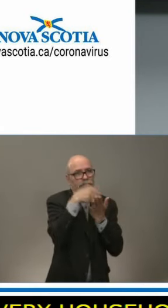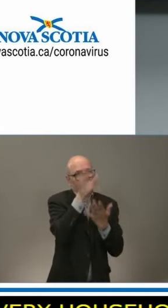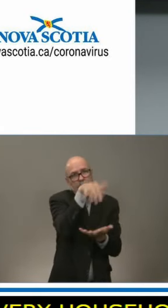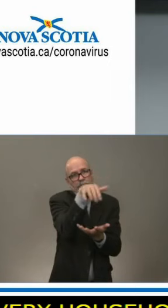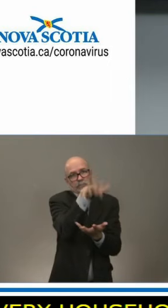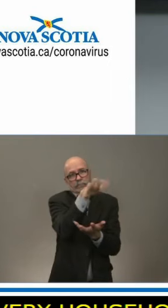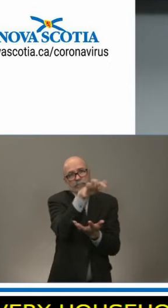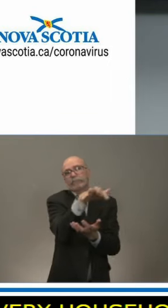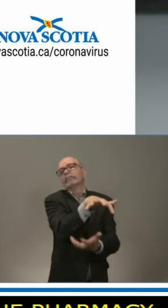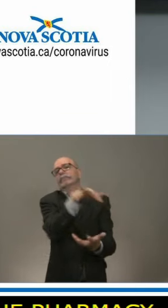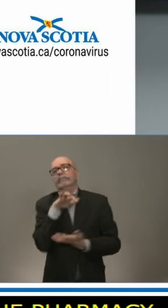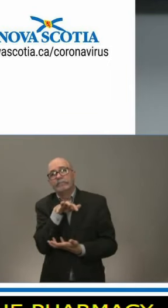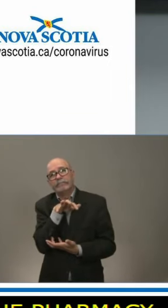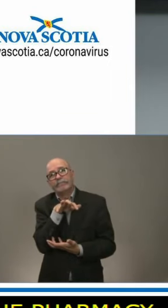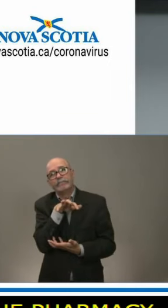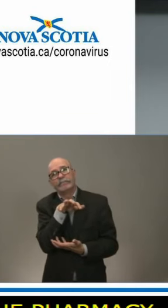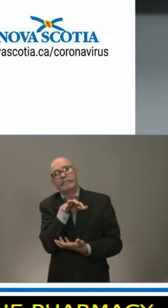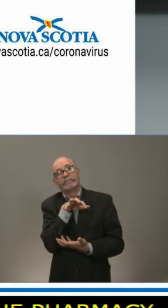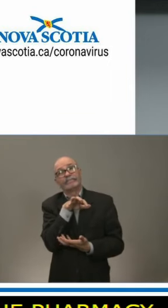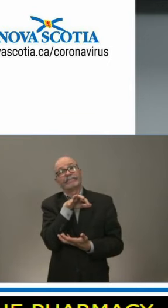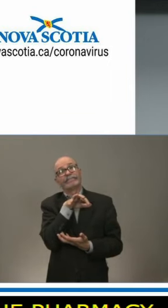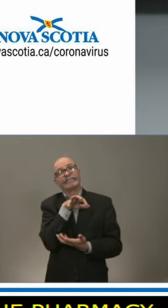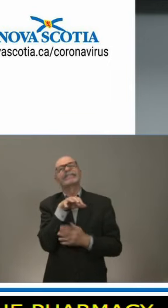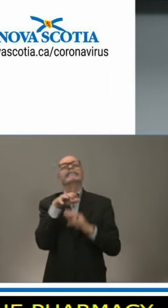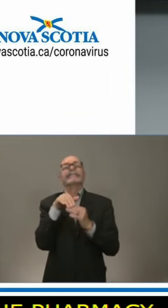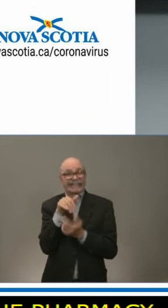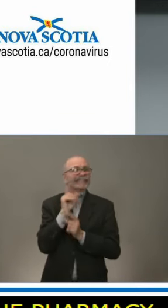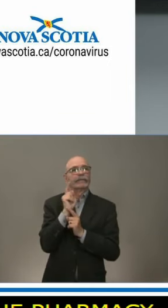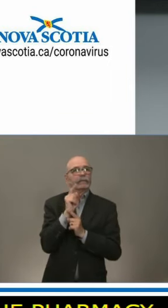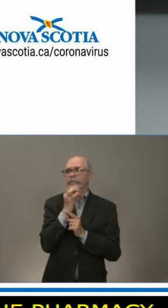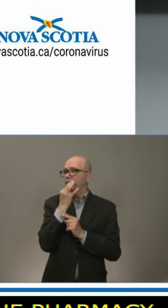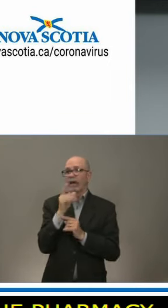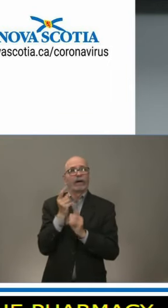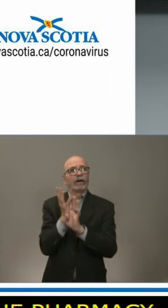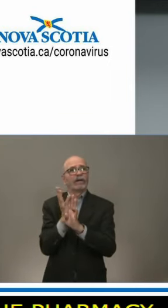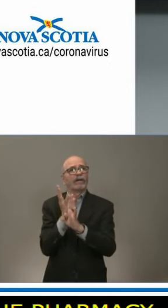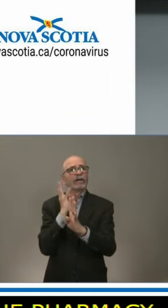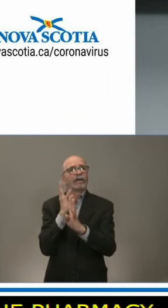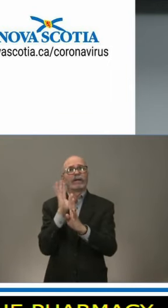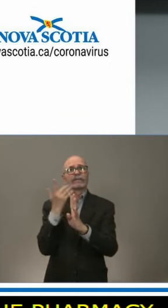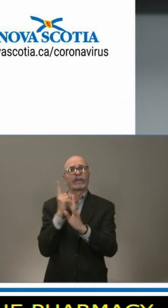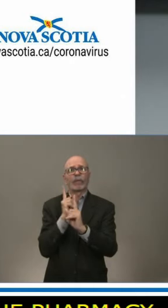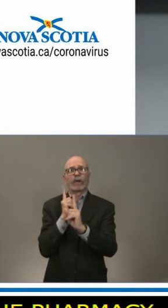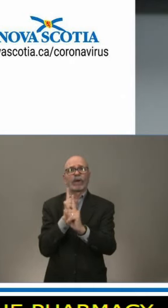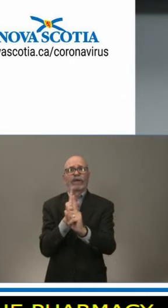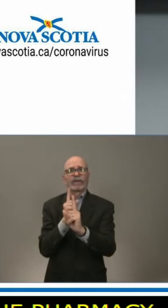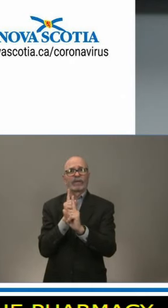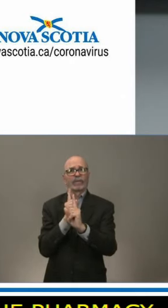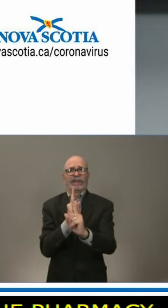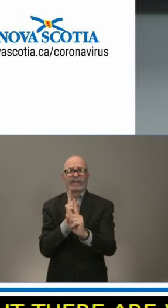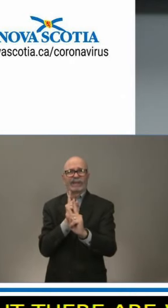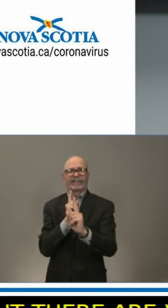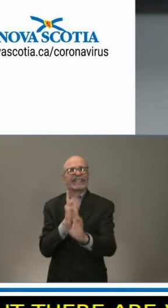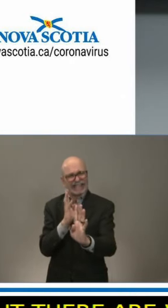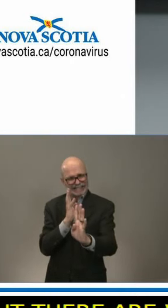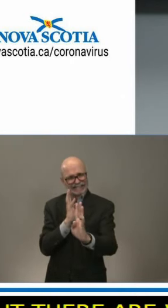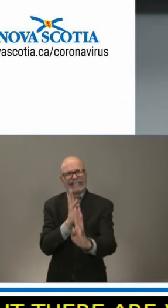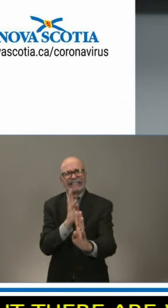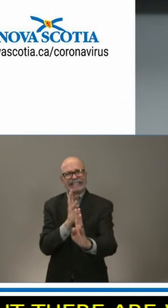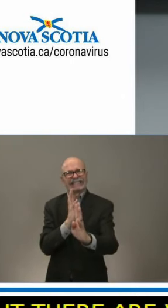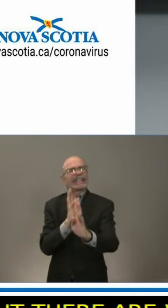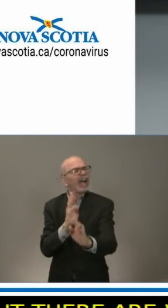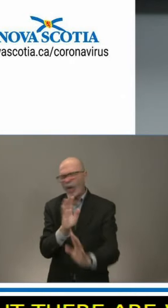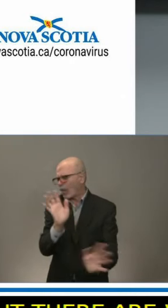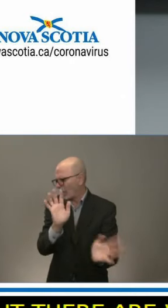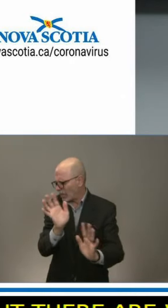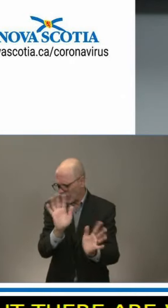Lining up in large numbers of people, cheek to cheek, outside of a store is not common sense, is not